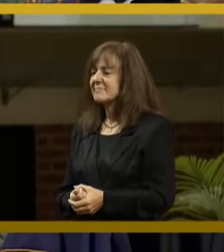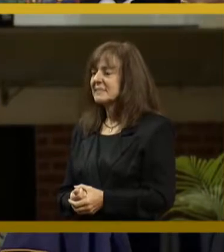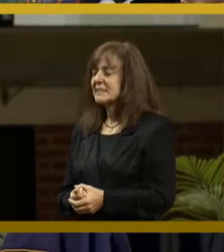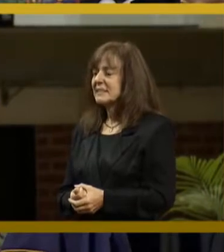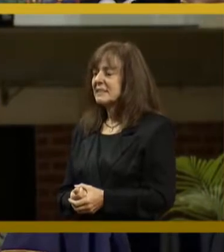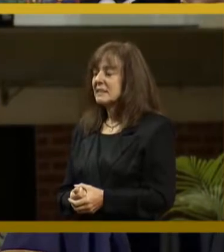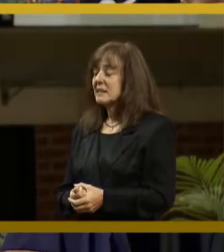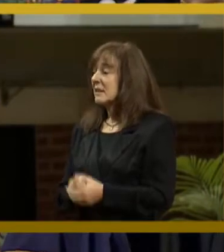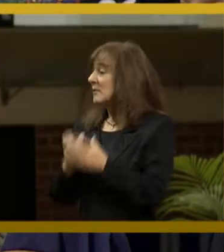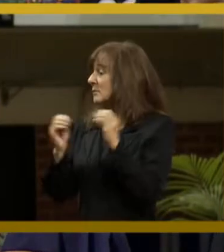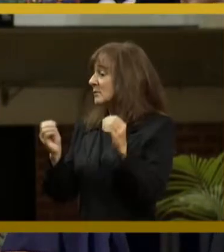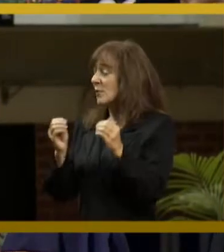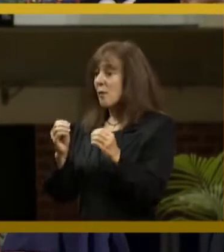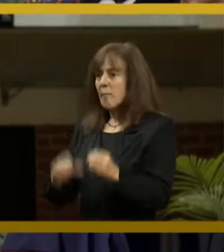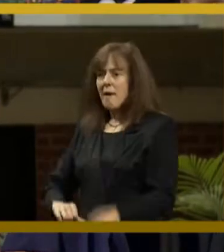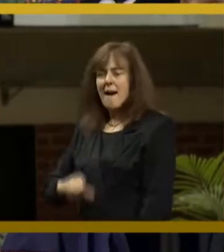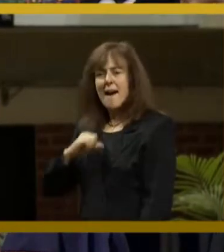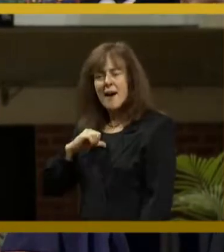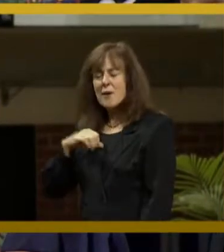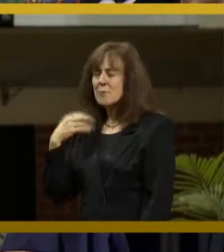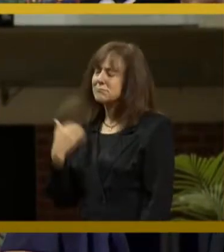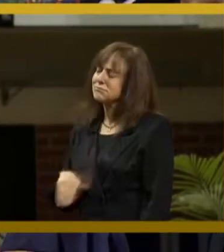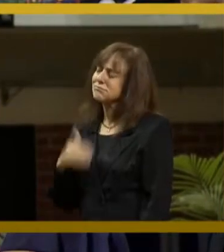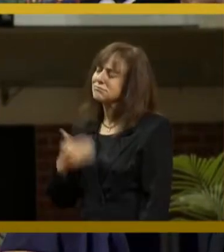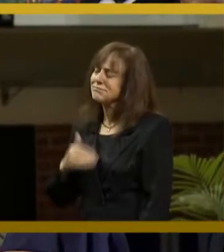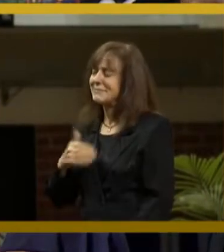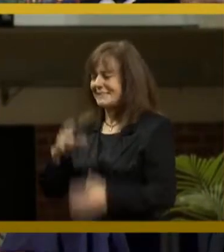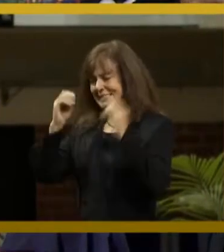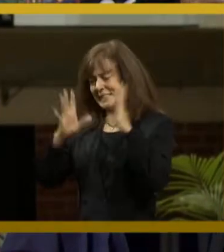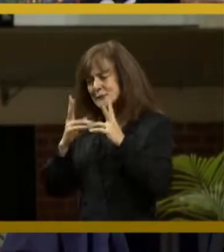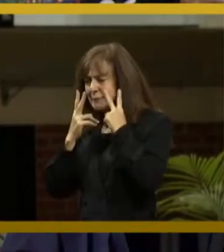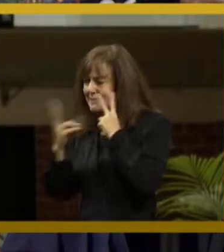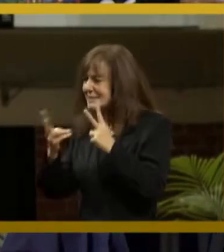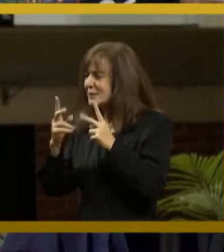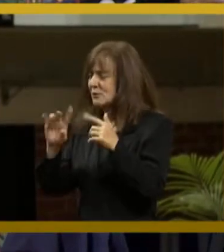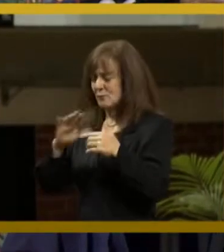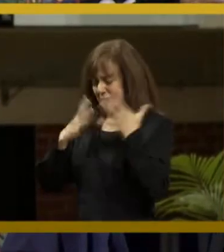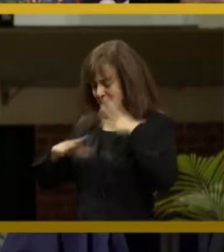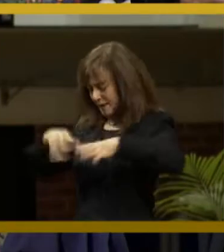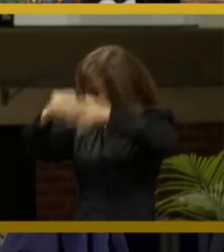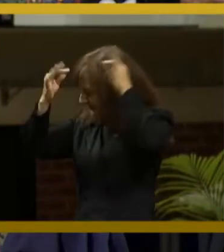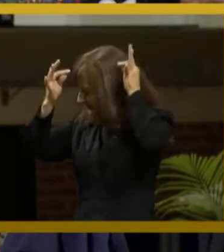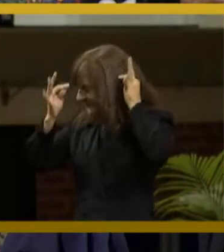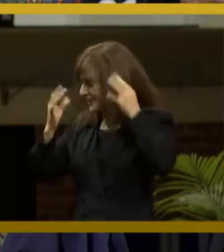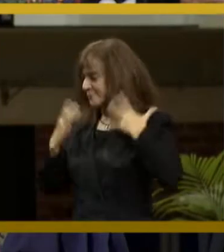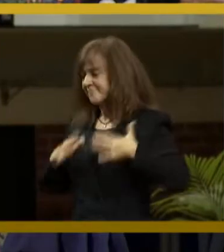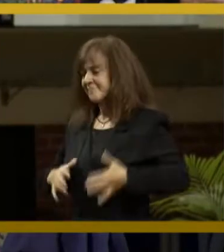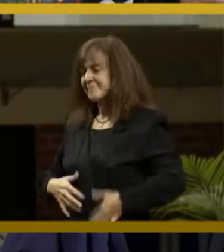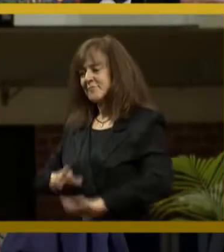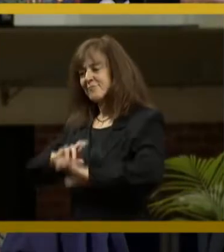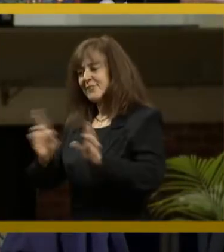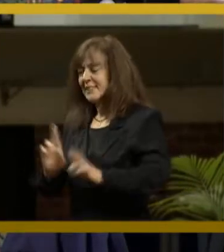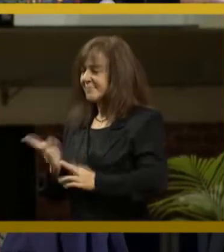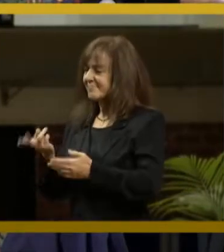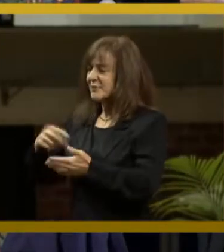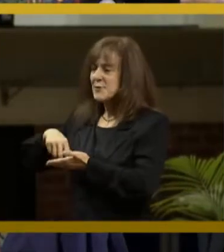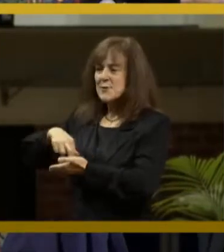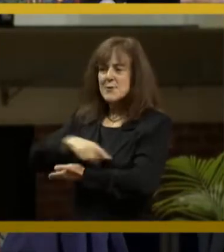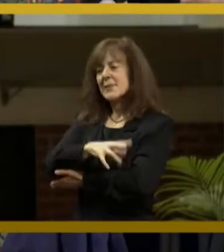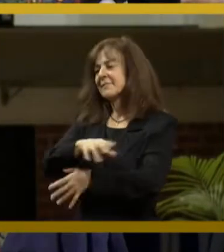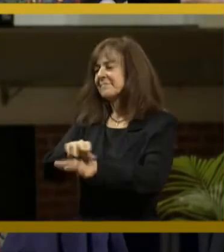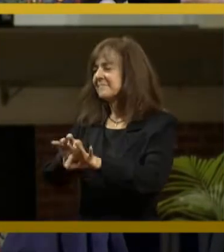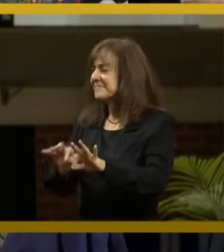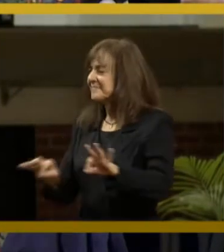There's no prouder moment for us as your faculty to see you dressed in your caps and gowns sitting here.